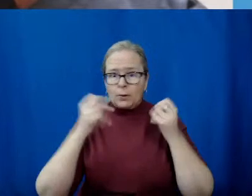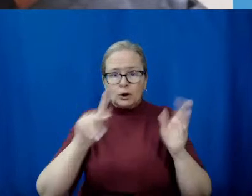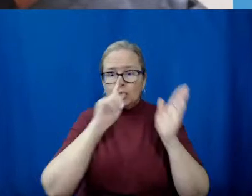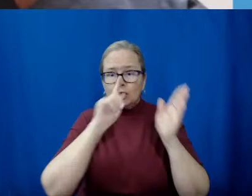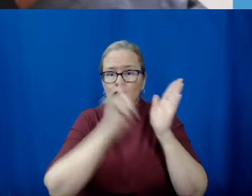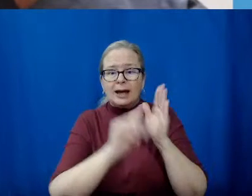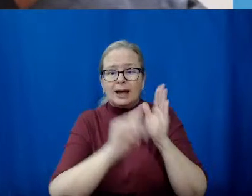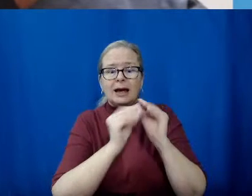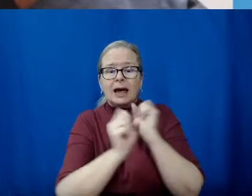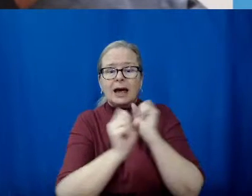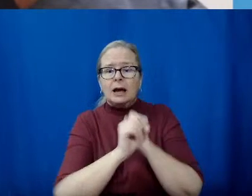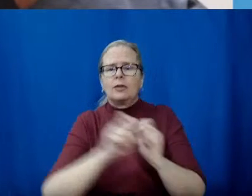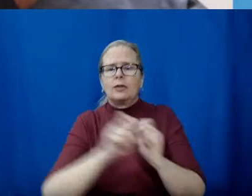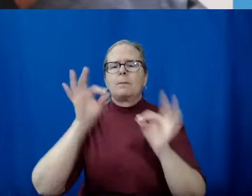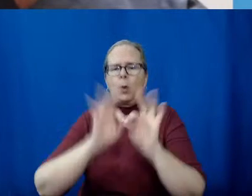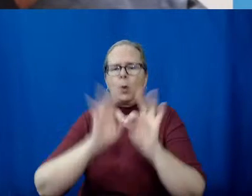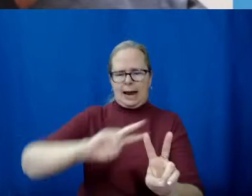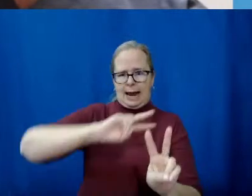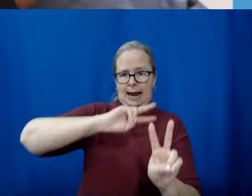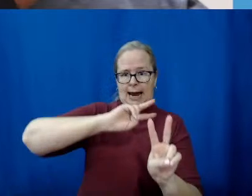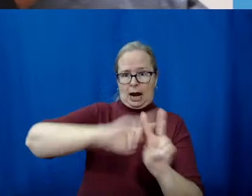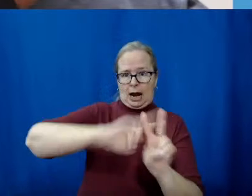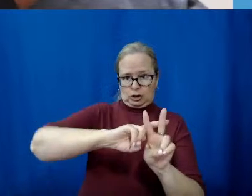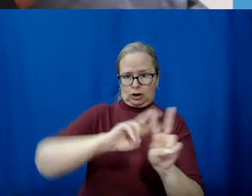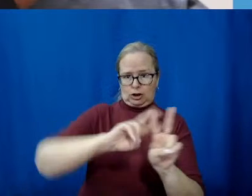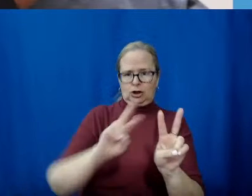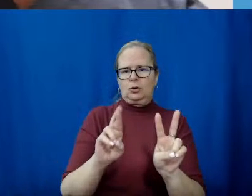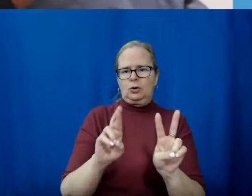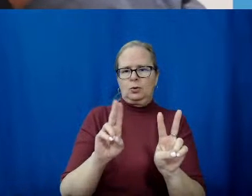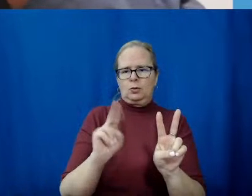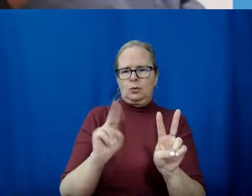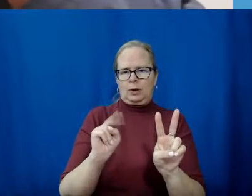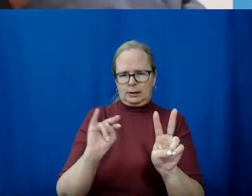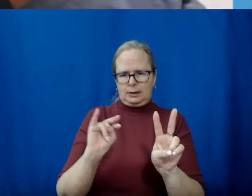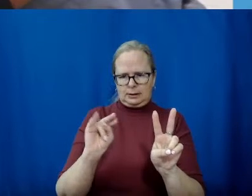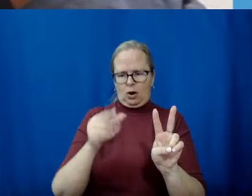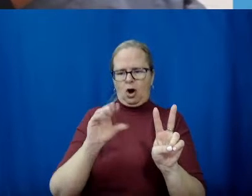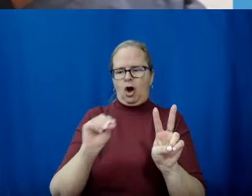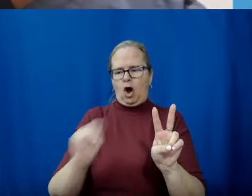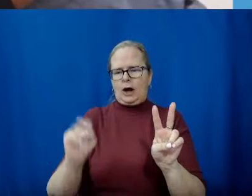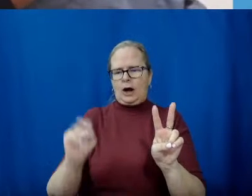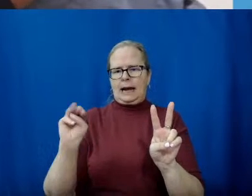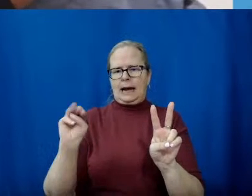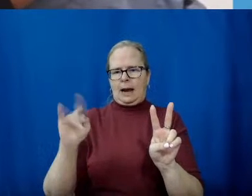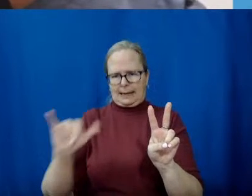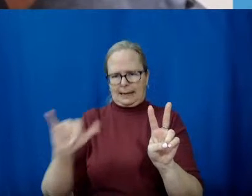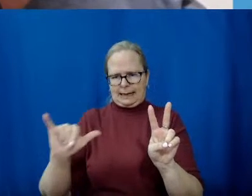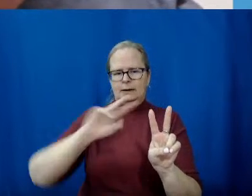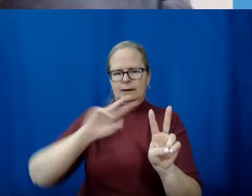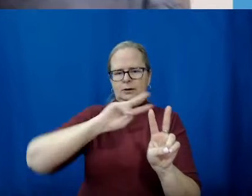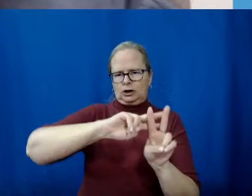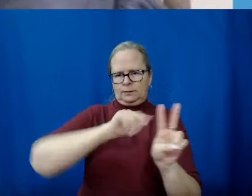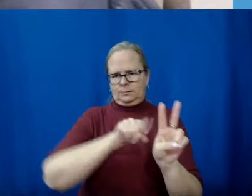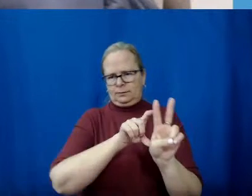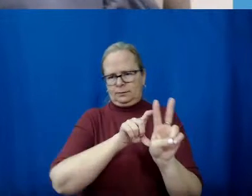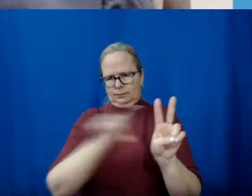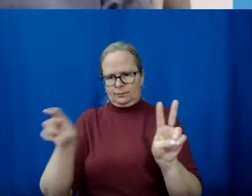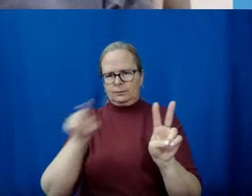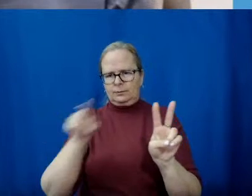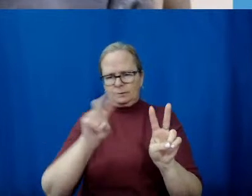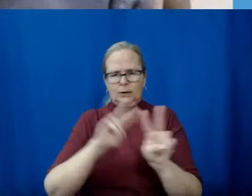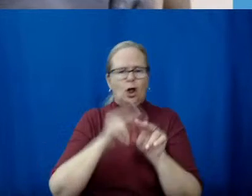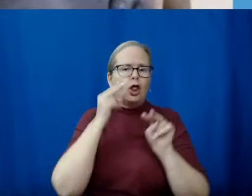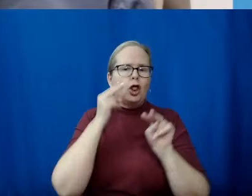Empty, it is beyond tragic, but I think so